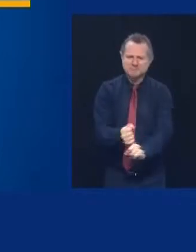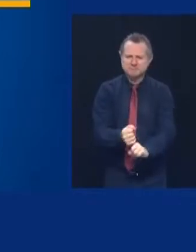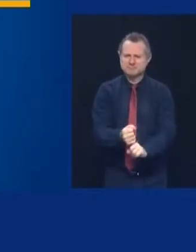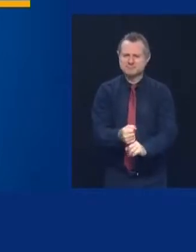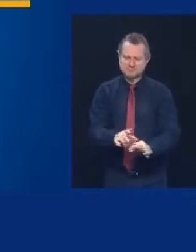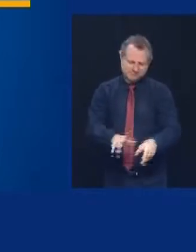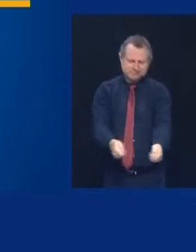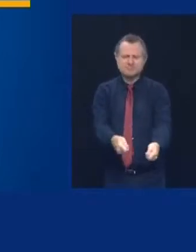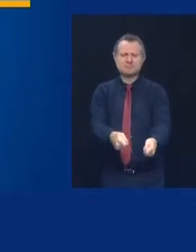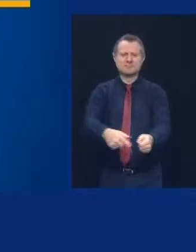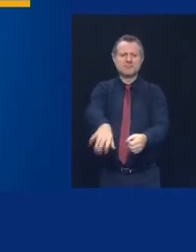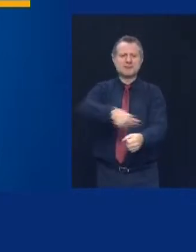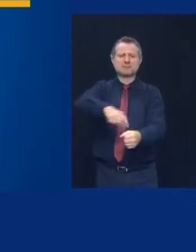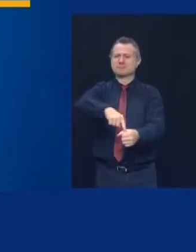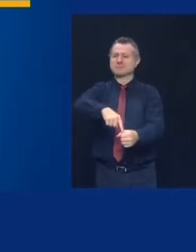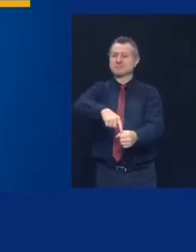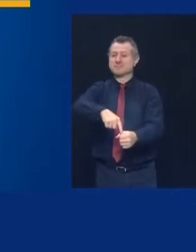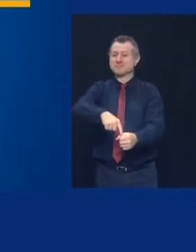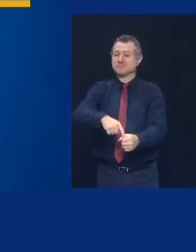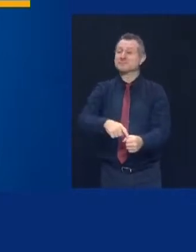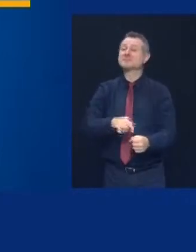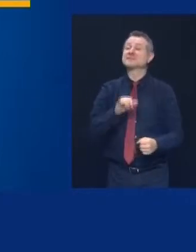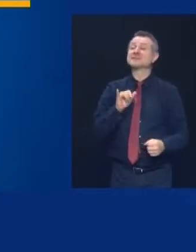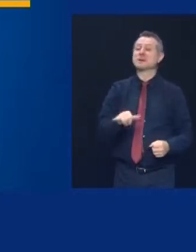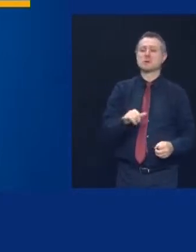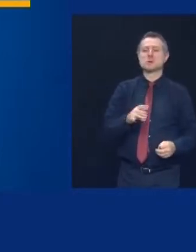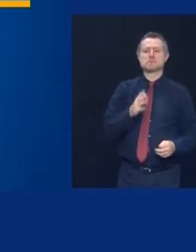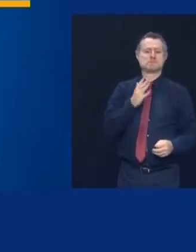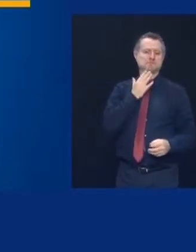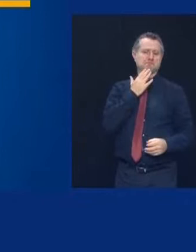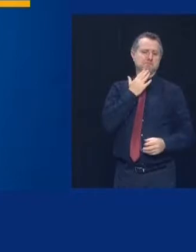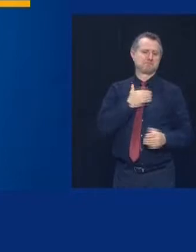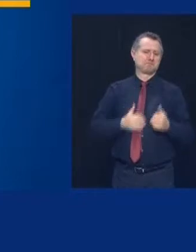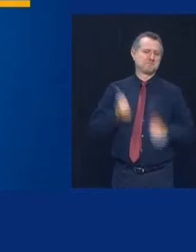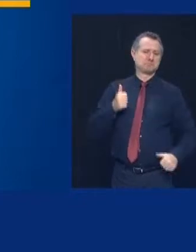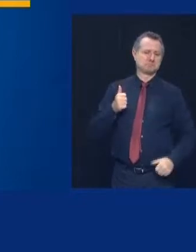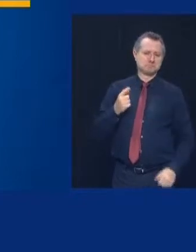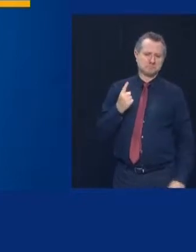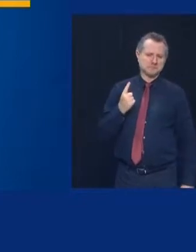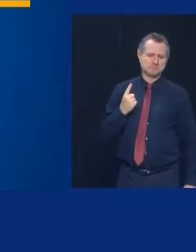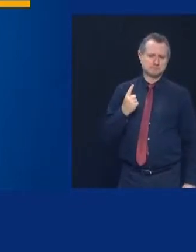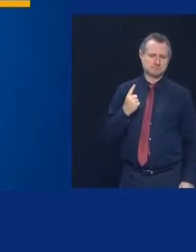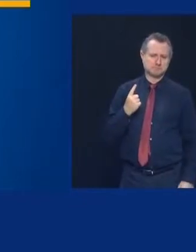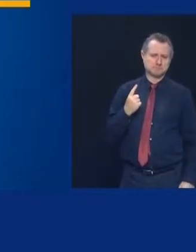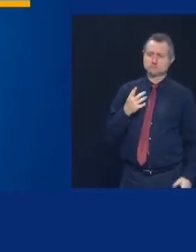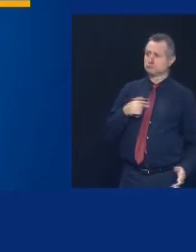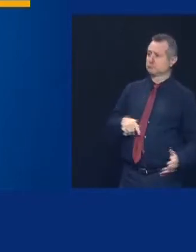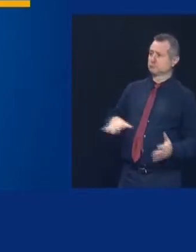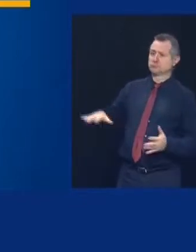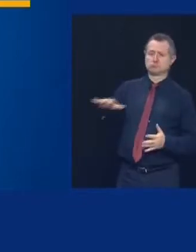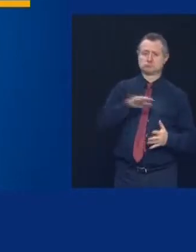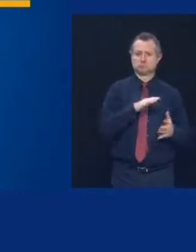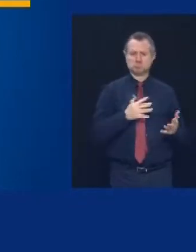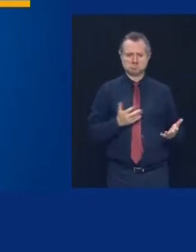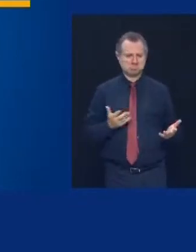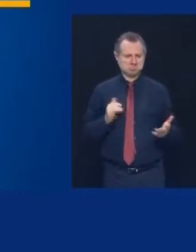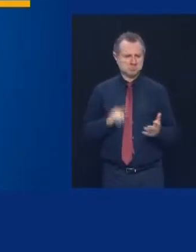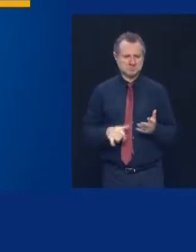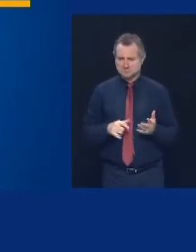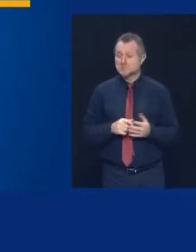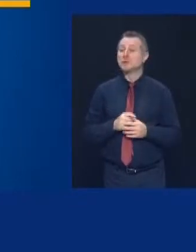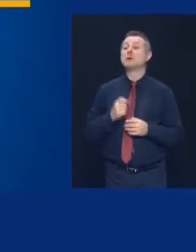and eliminate it. That is the best you can do in this situation. You see an